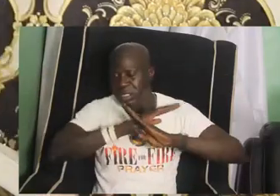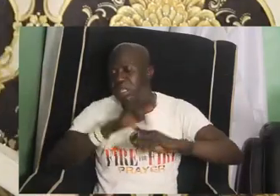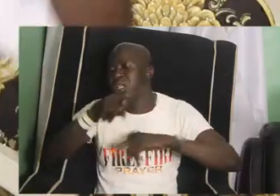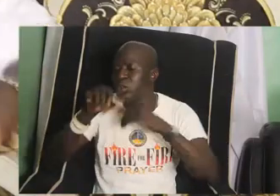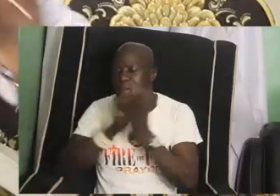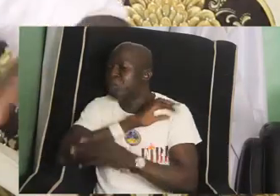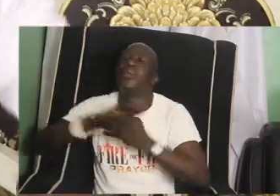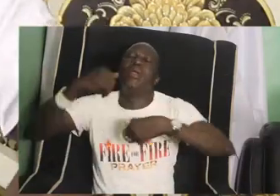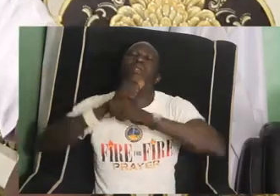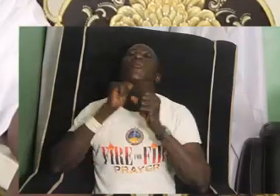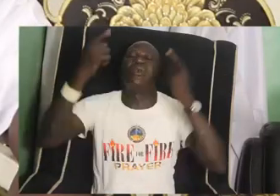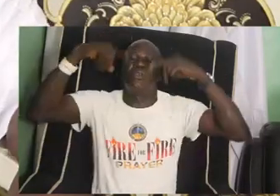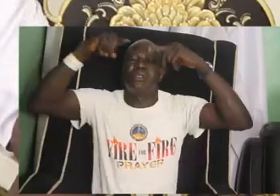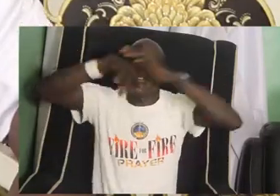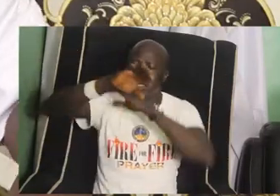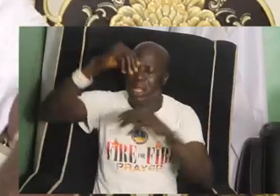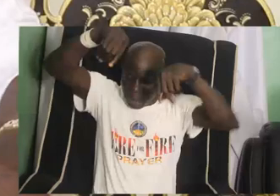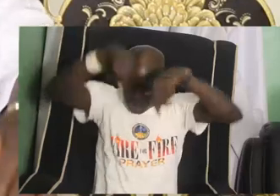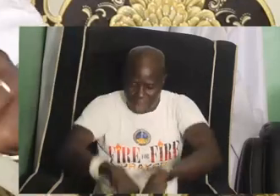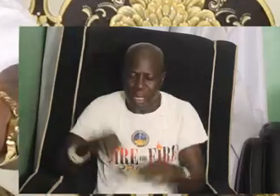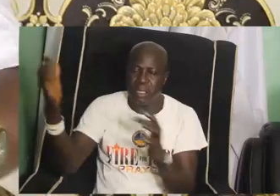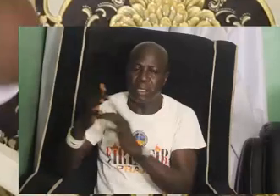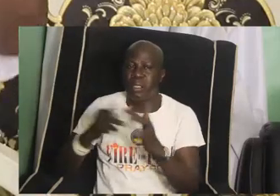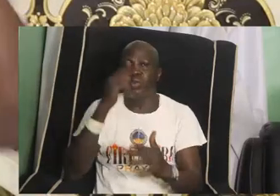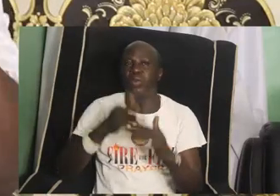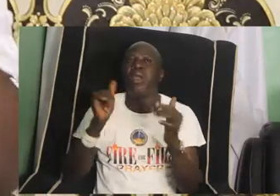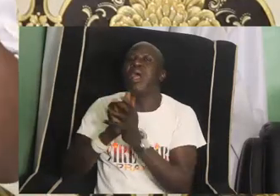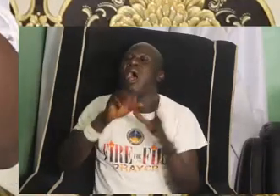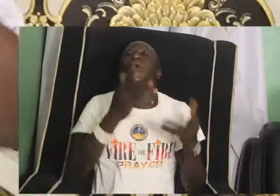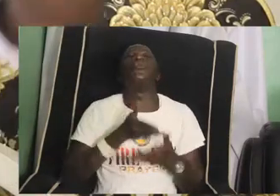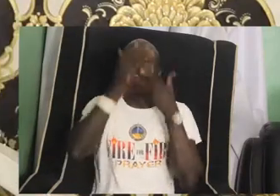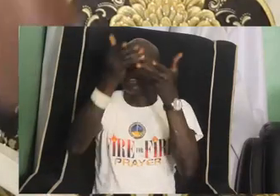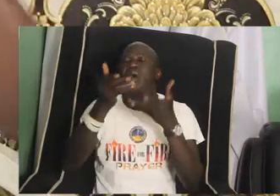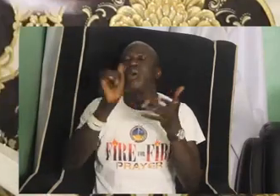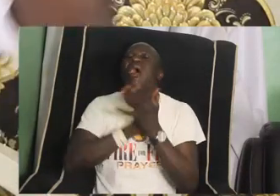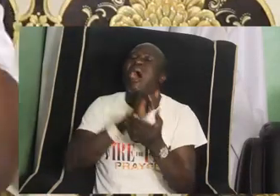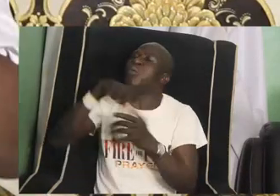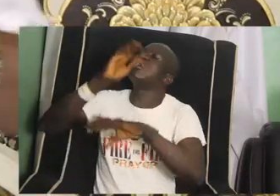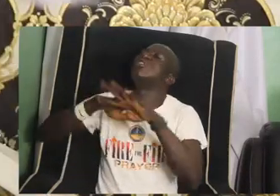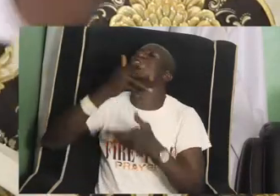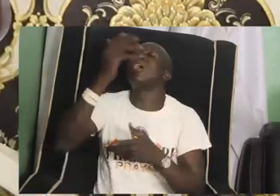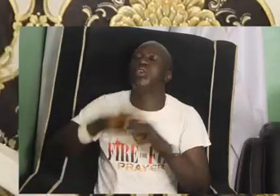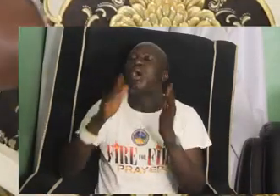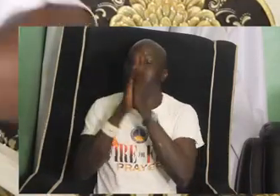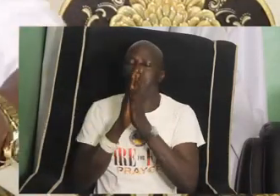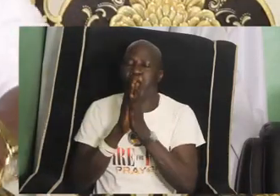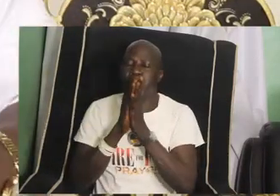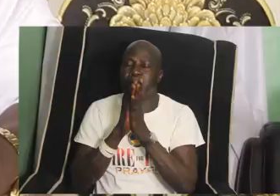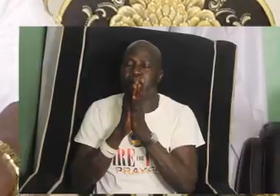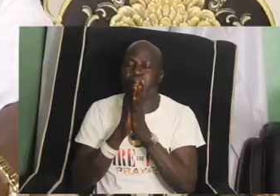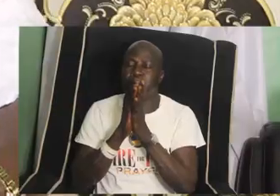jáde yọrí o ṣẹlẹ̀. Ogun yẹn ń wọlé. A gbó sókè. A gbàdúrà. Mo padà